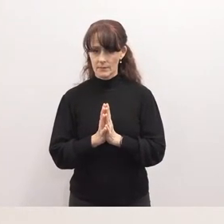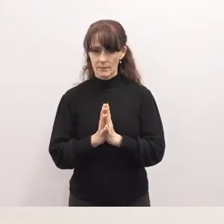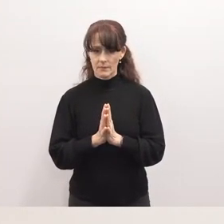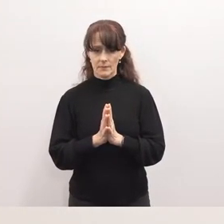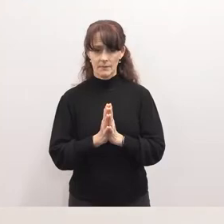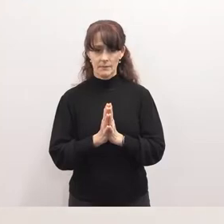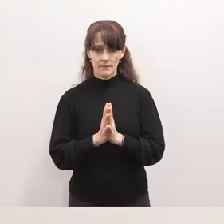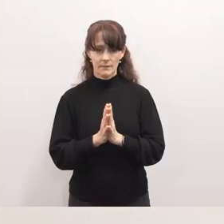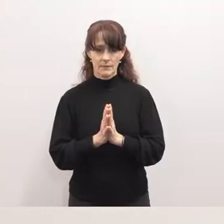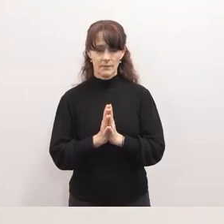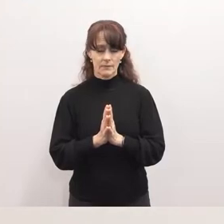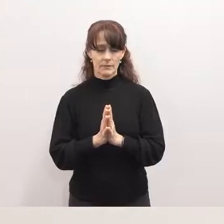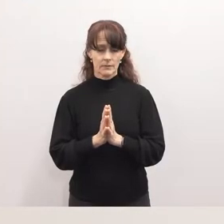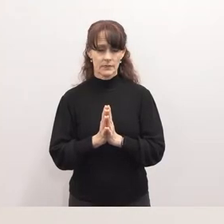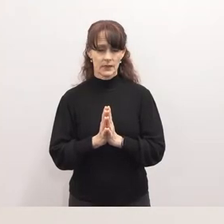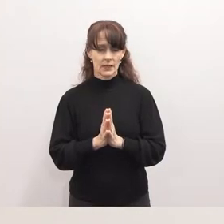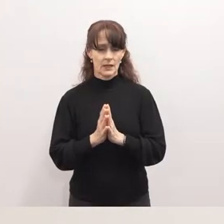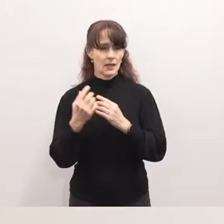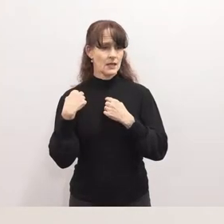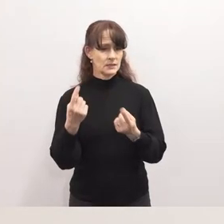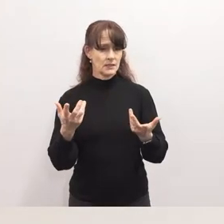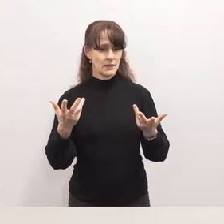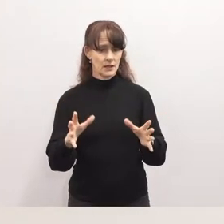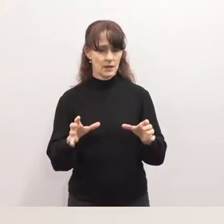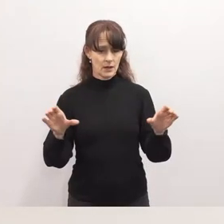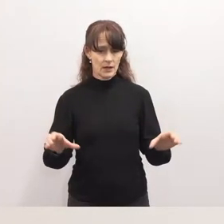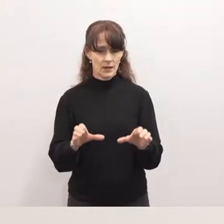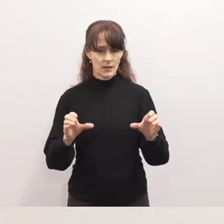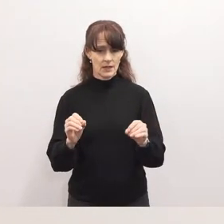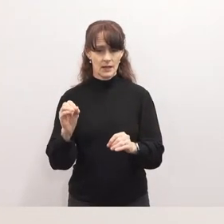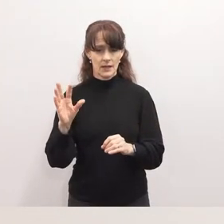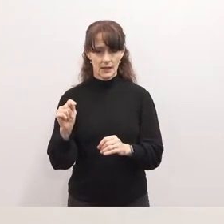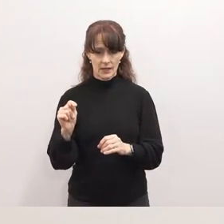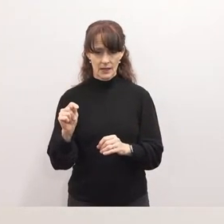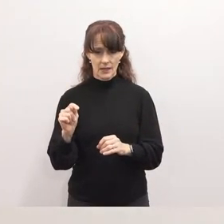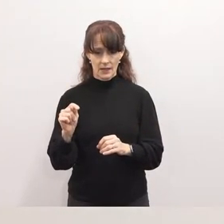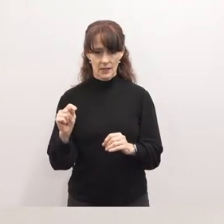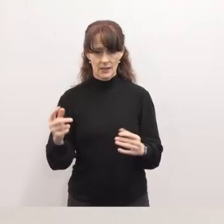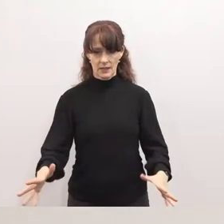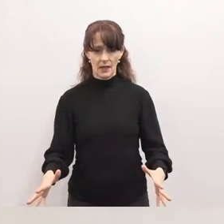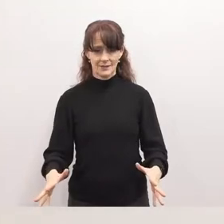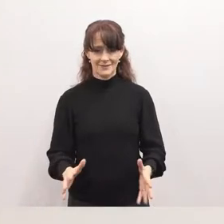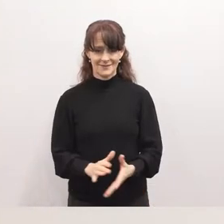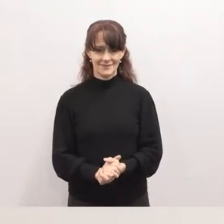you feel. Well, since I already did it, it's done.